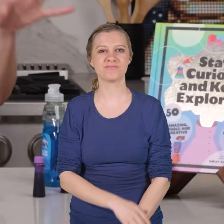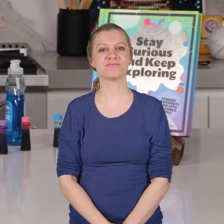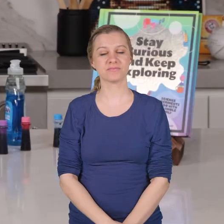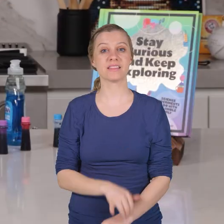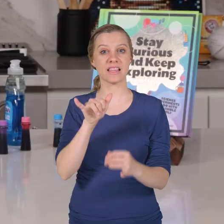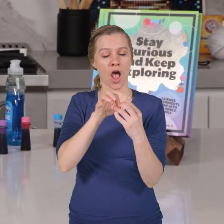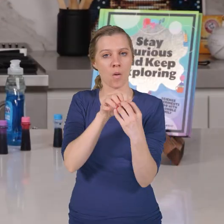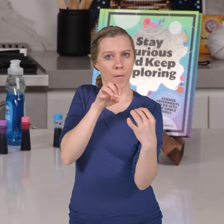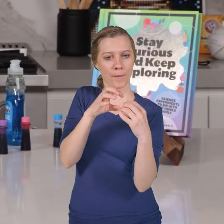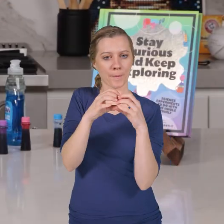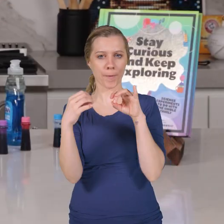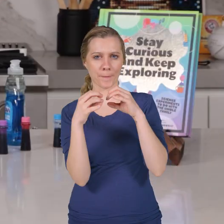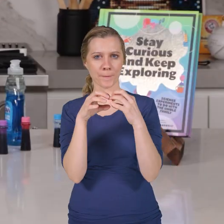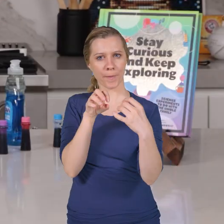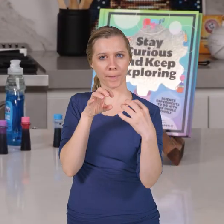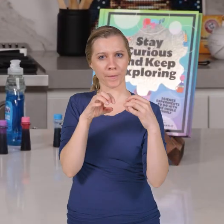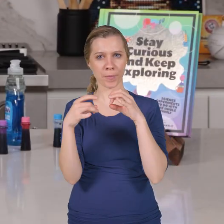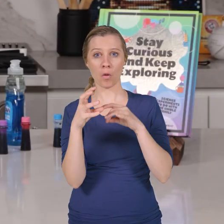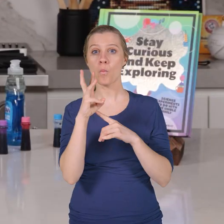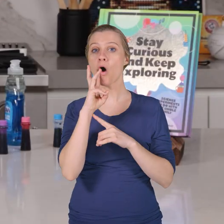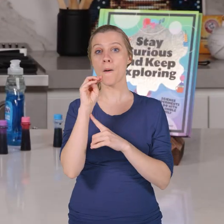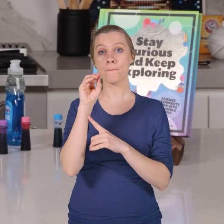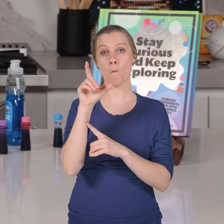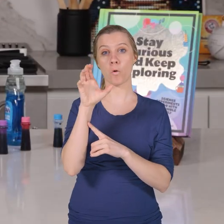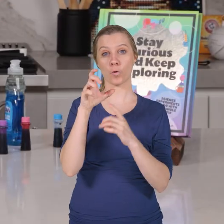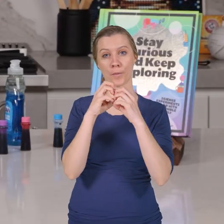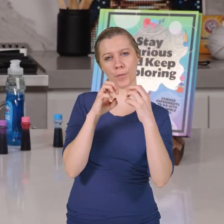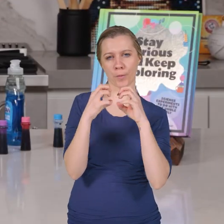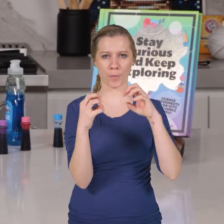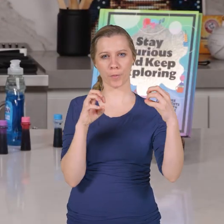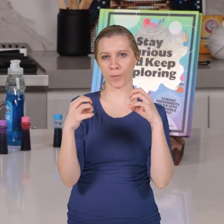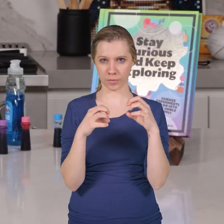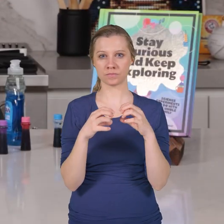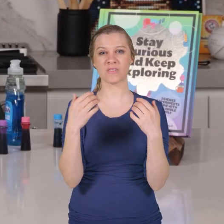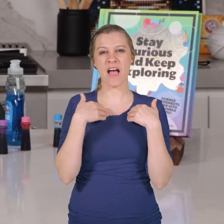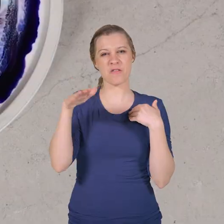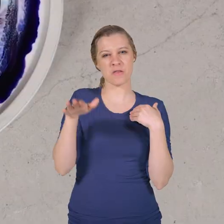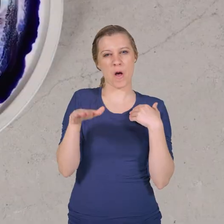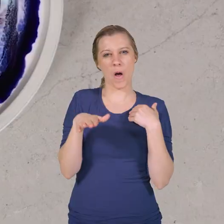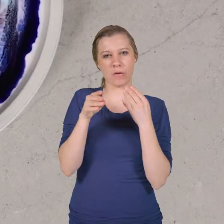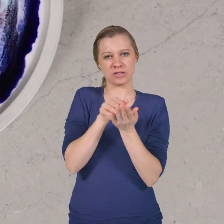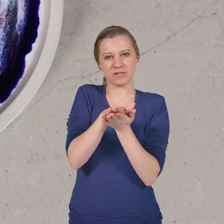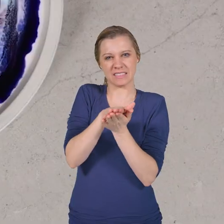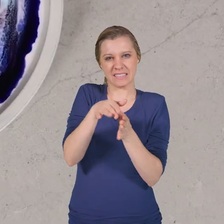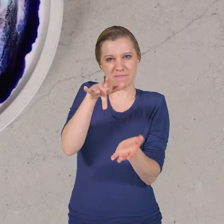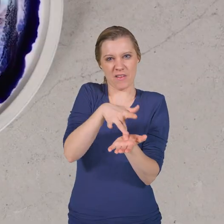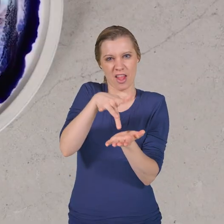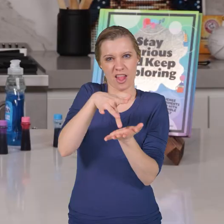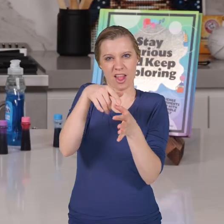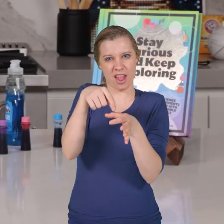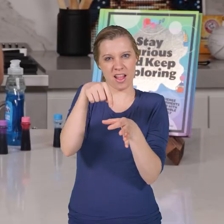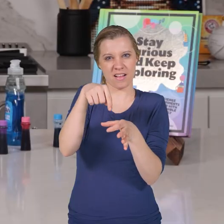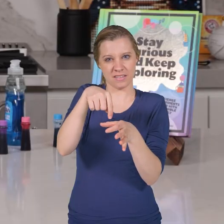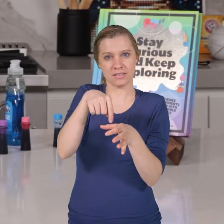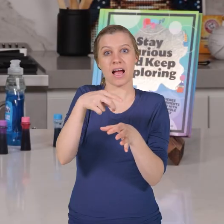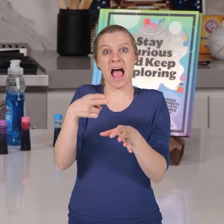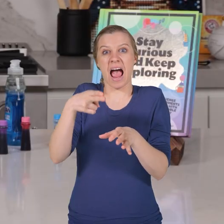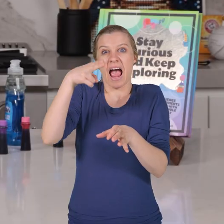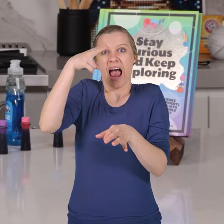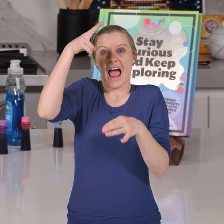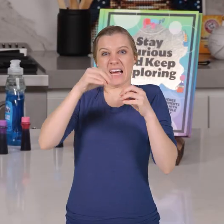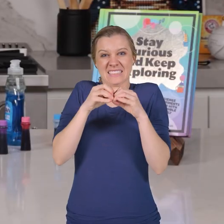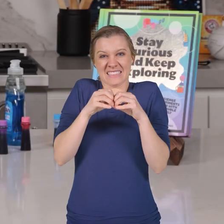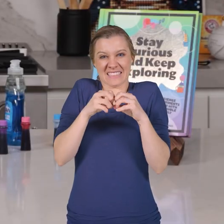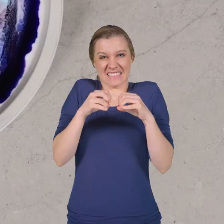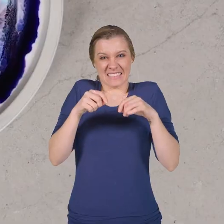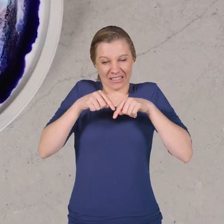water. And so that's breaking the surface tension between those water molecules. So you have a low surface tension area right in the center and high